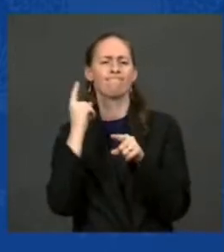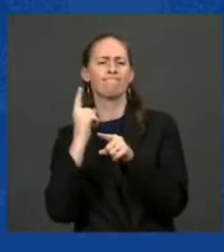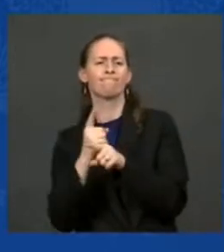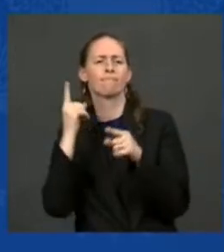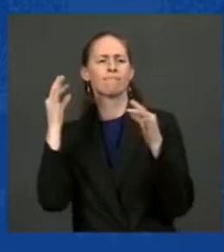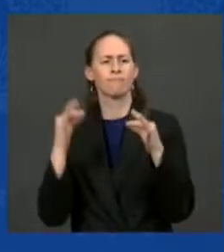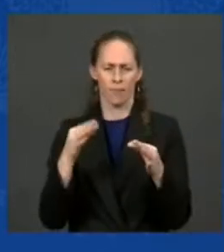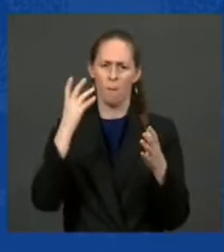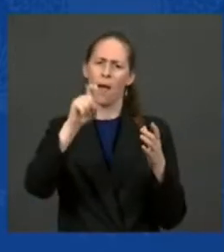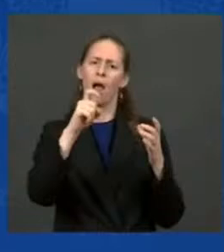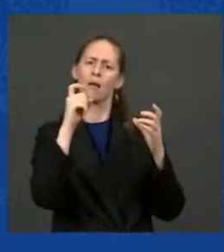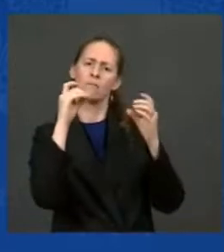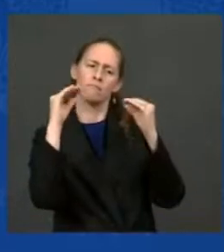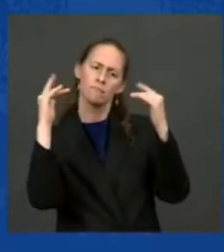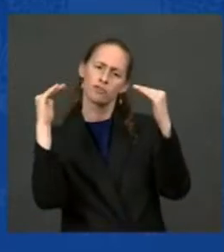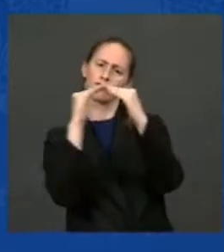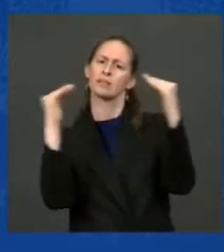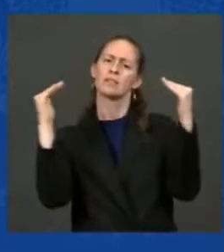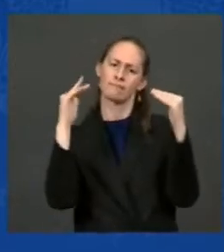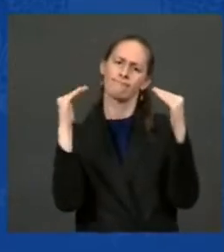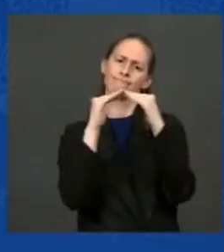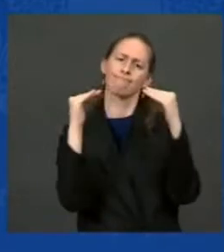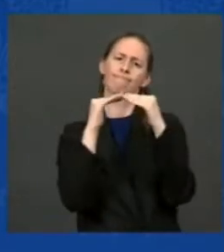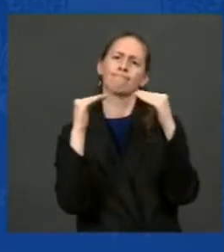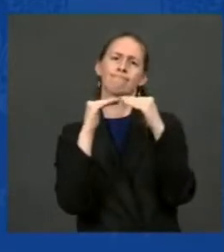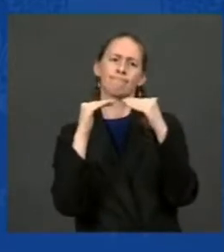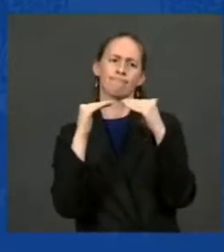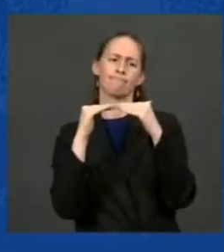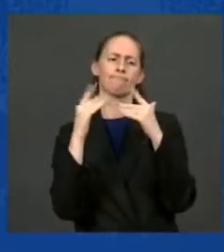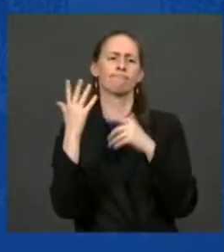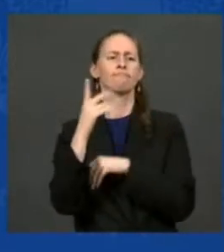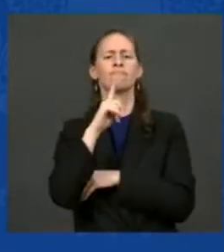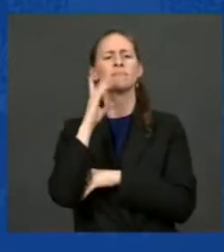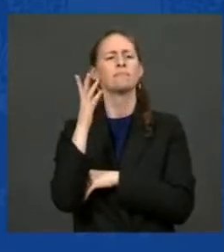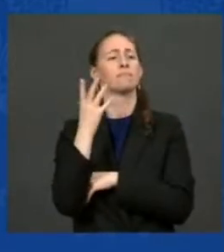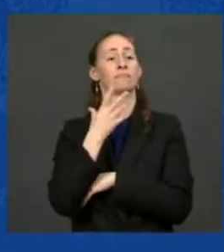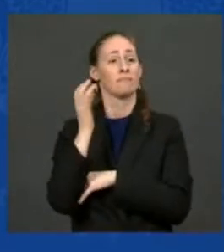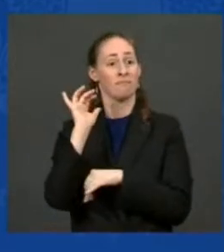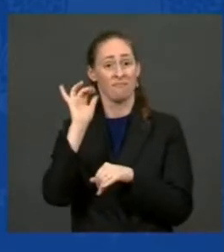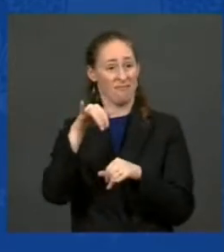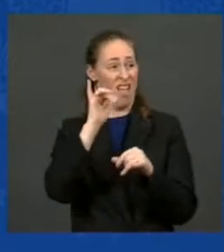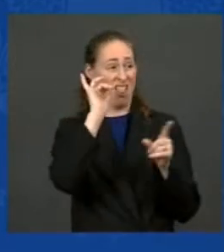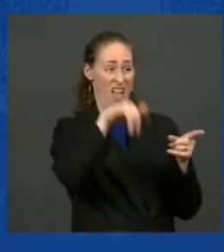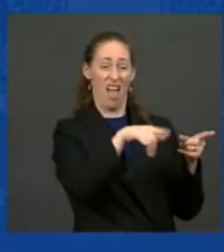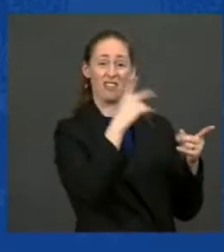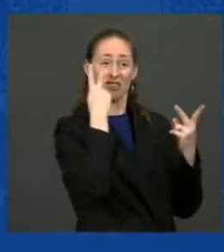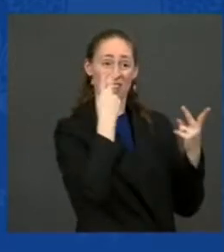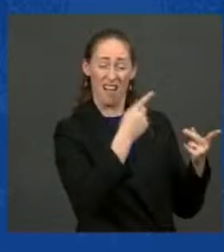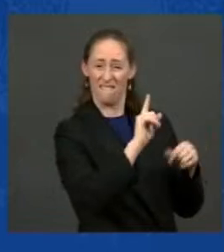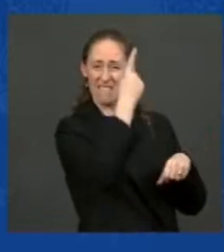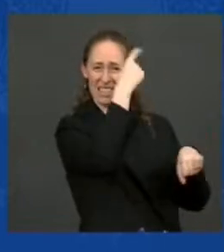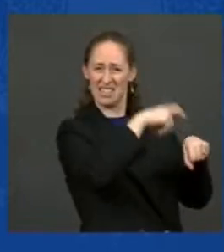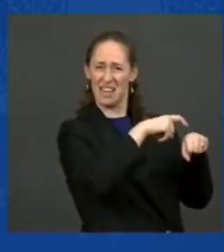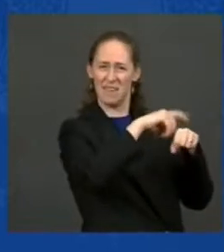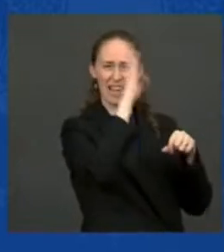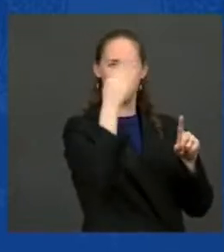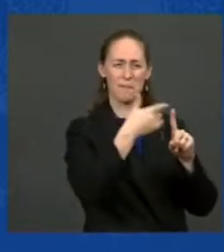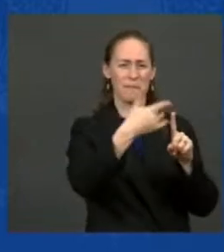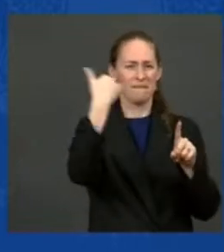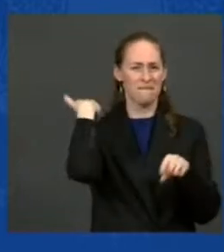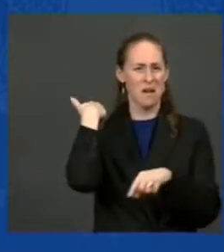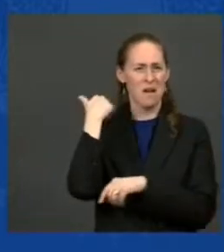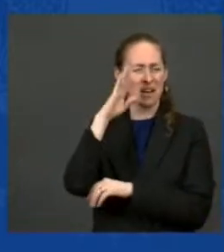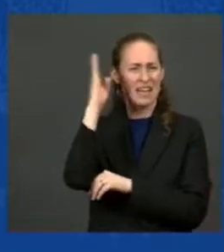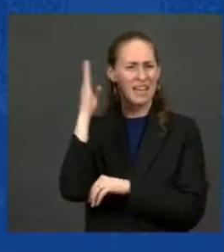a testament to justice. Nothing like it ever happened before. And all the